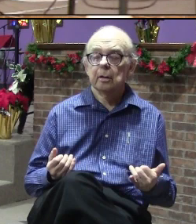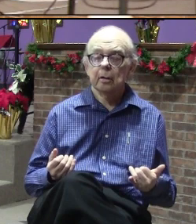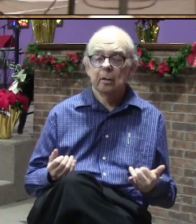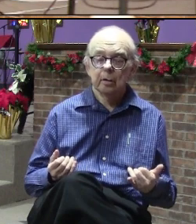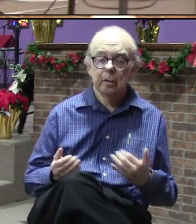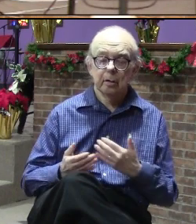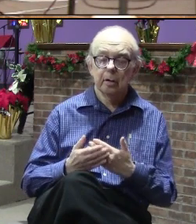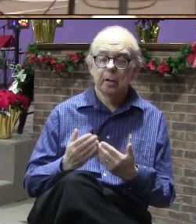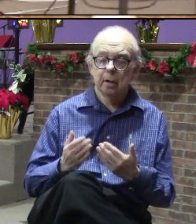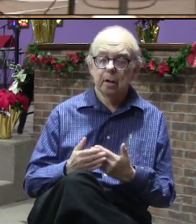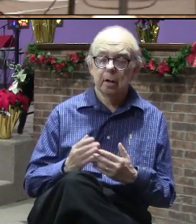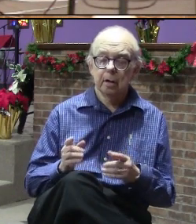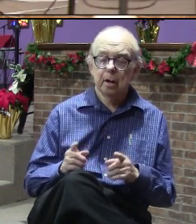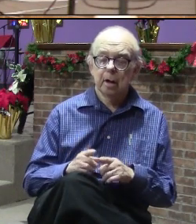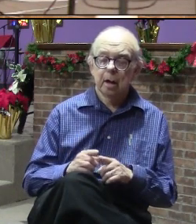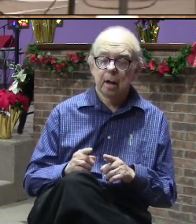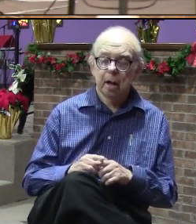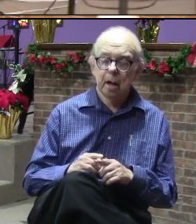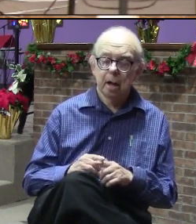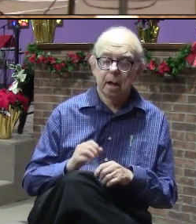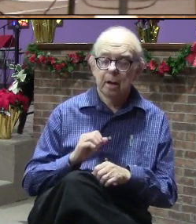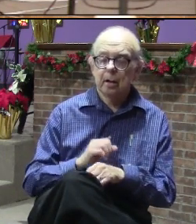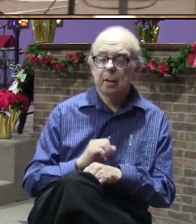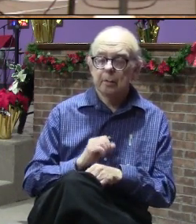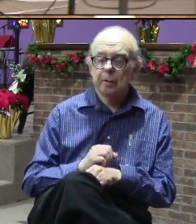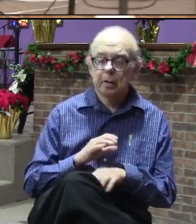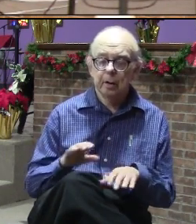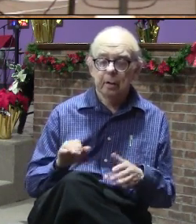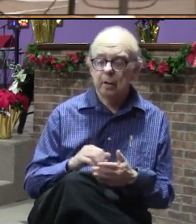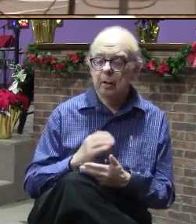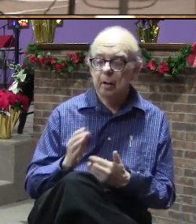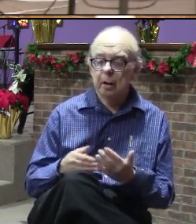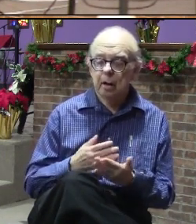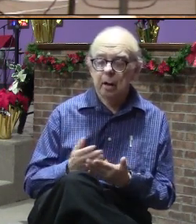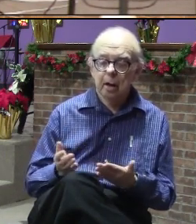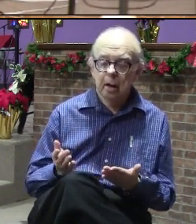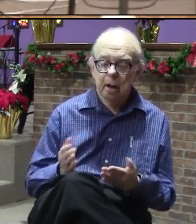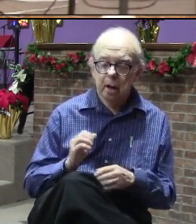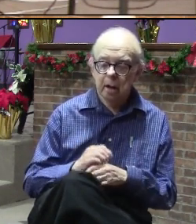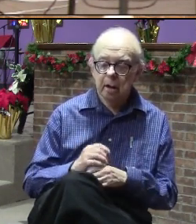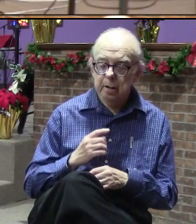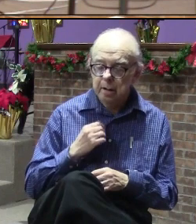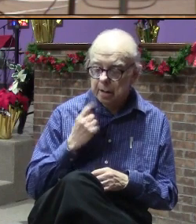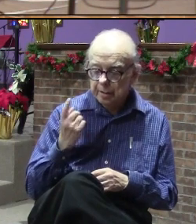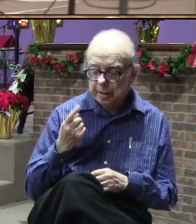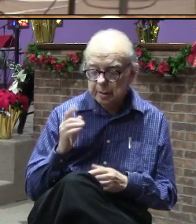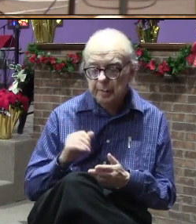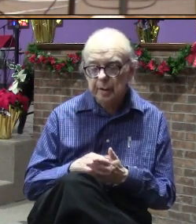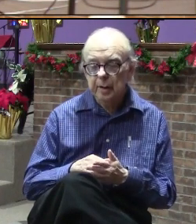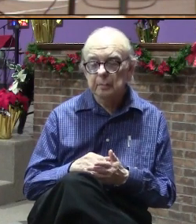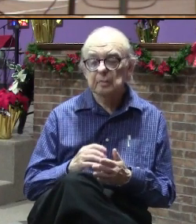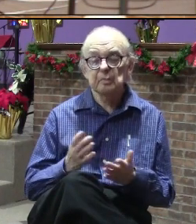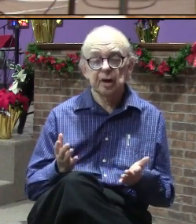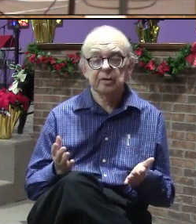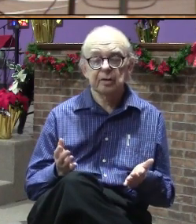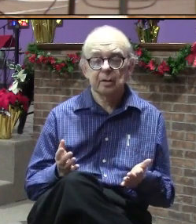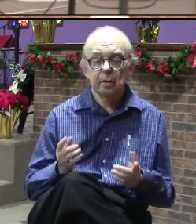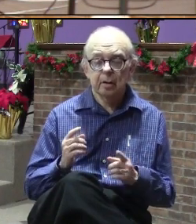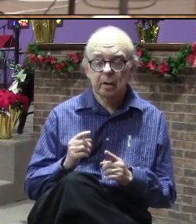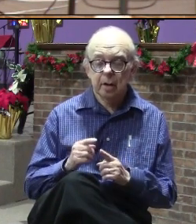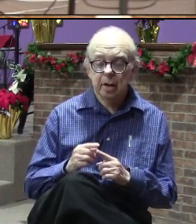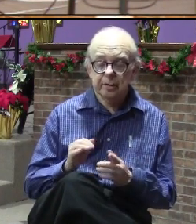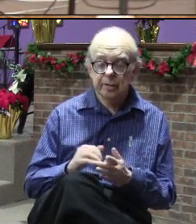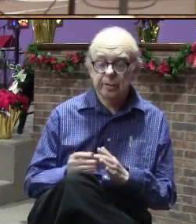It's almost like a habit that he could probably do all of his duties and not really think much about it until